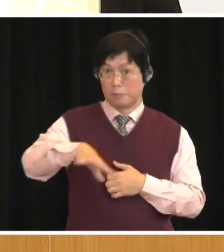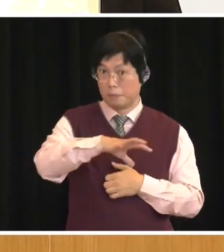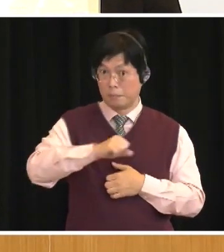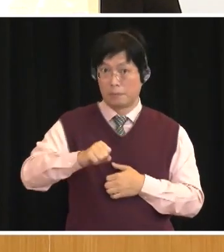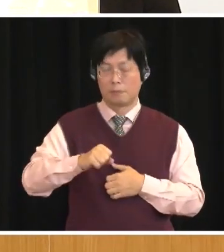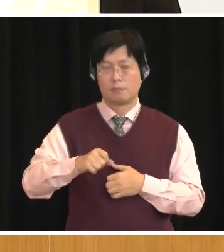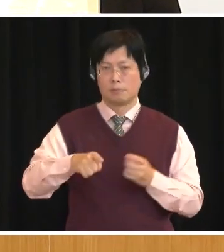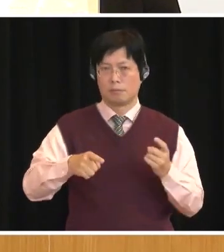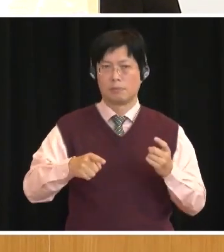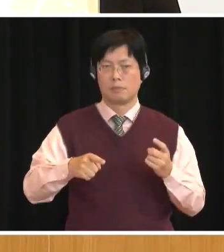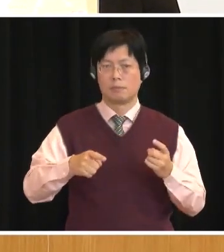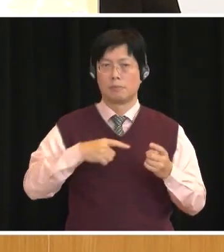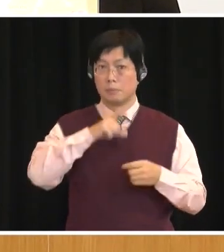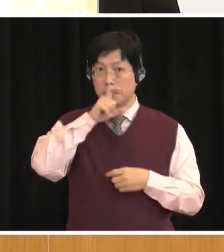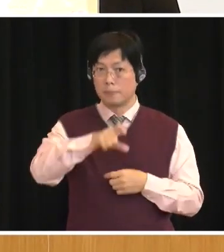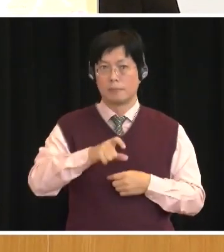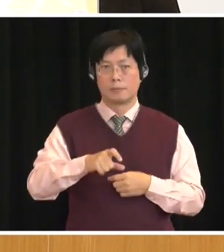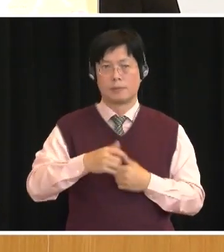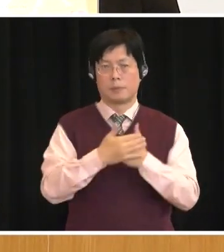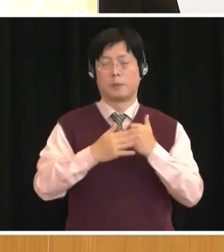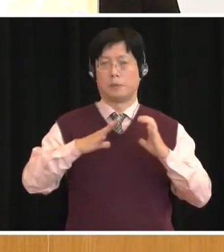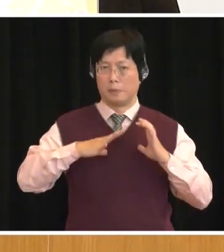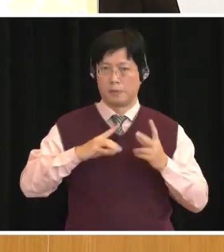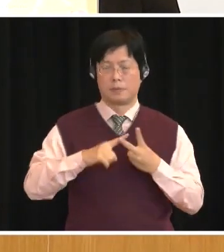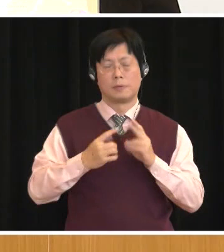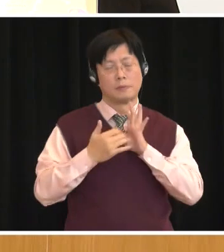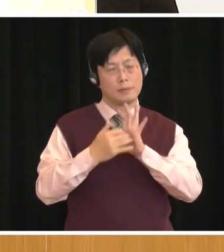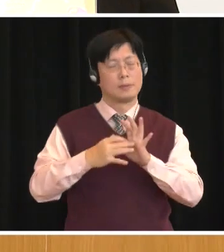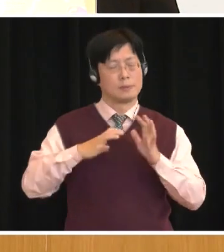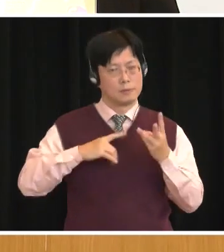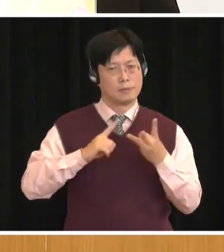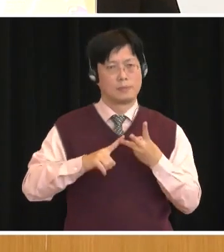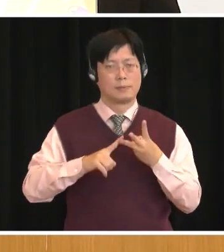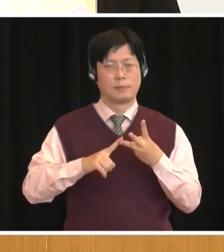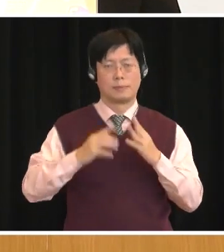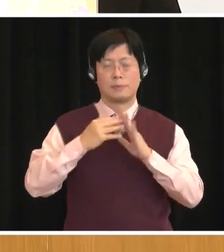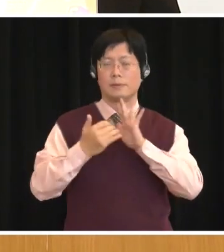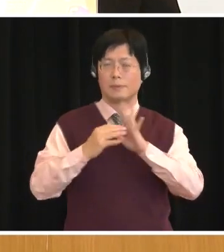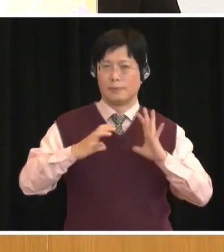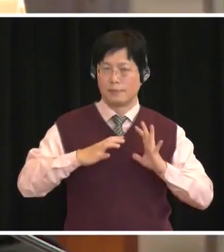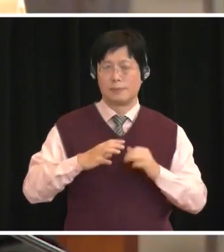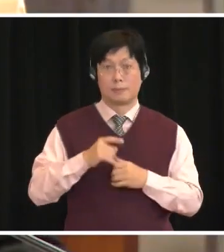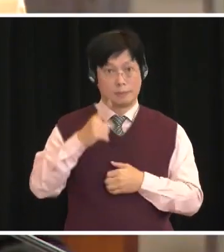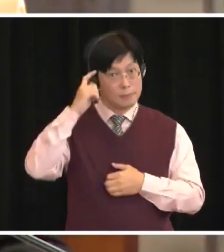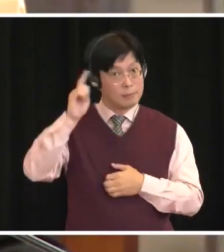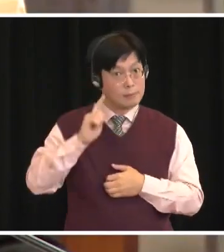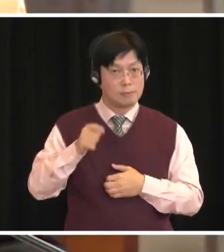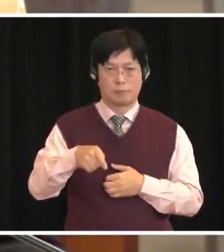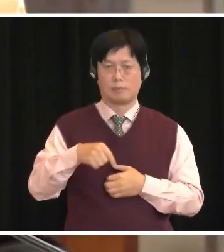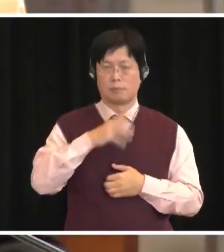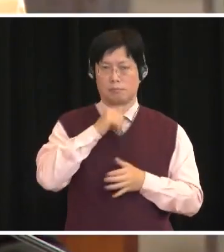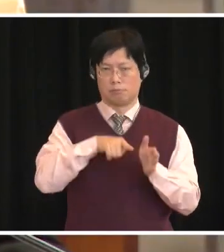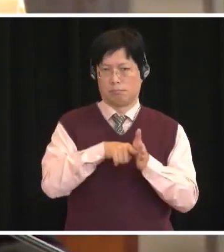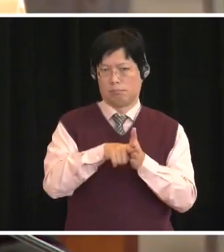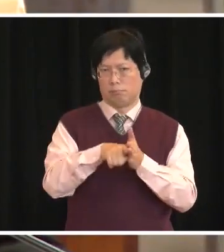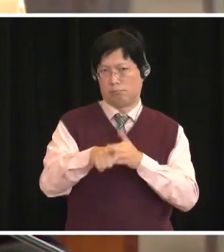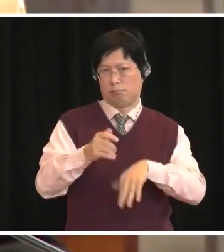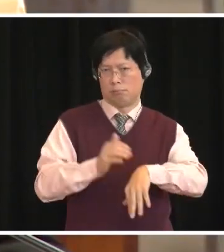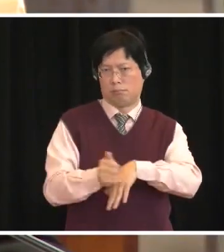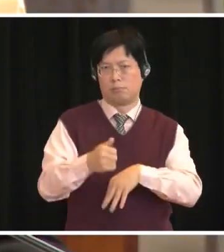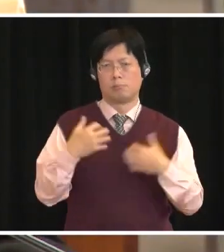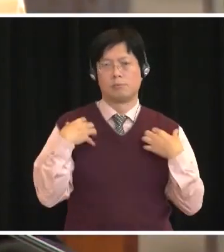So all the manpower prevention officers,